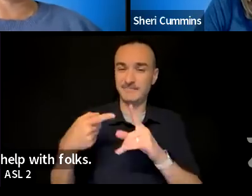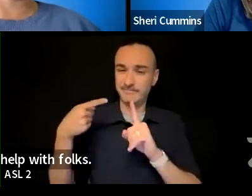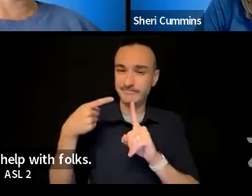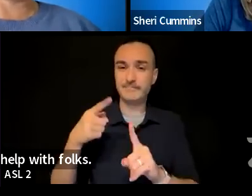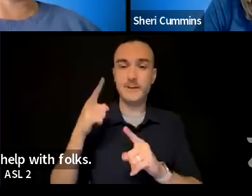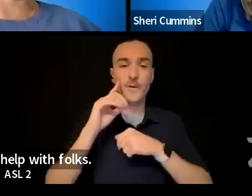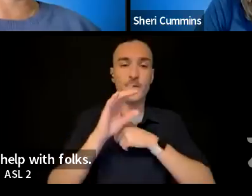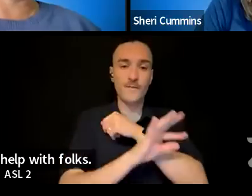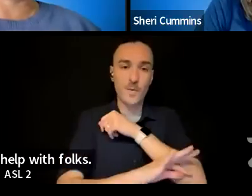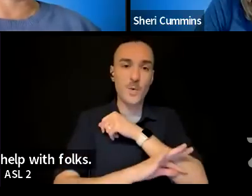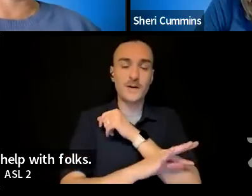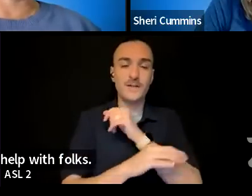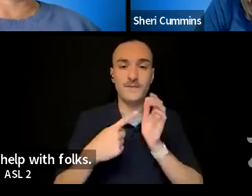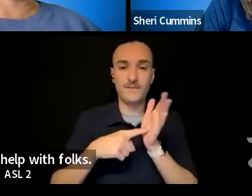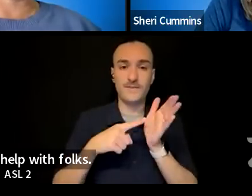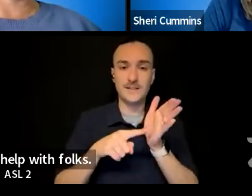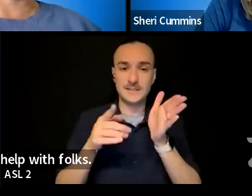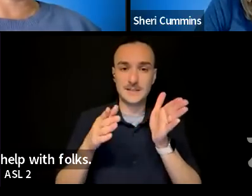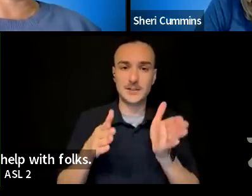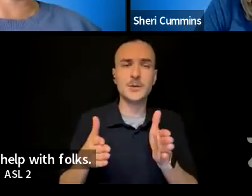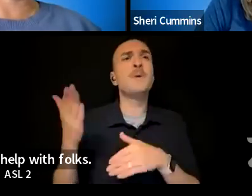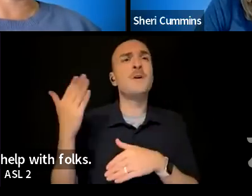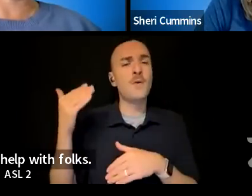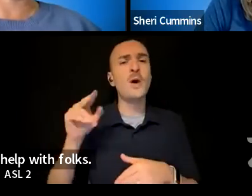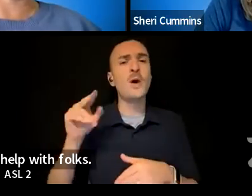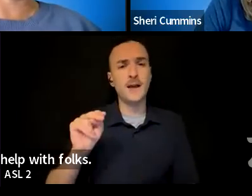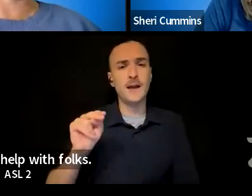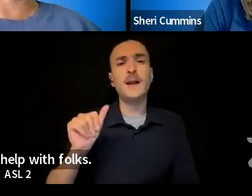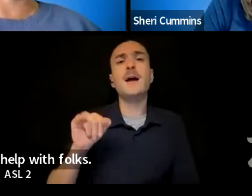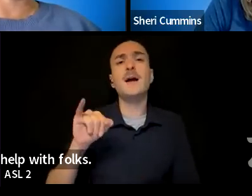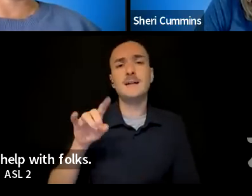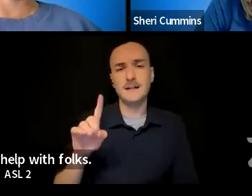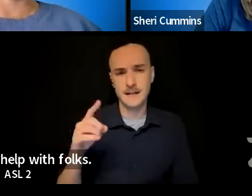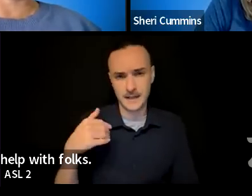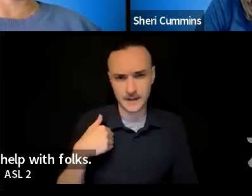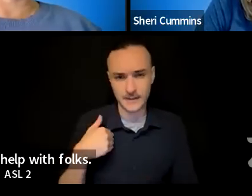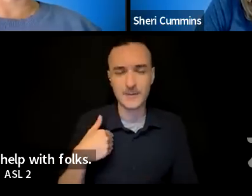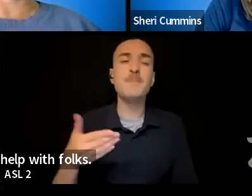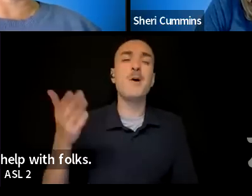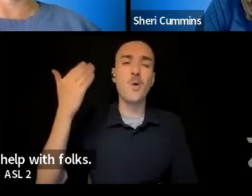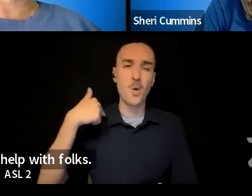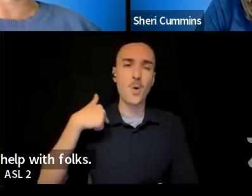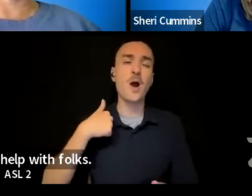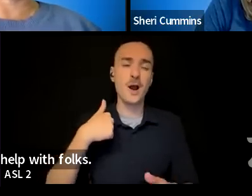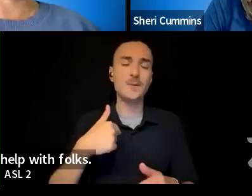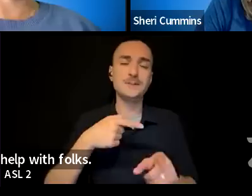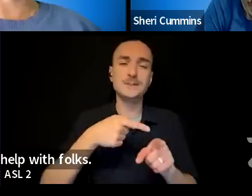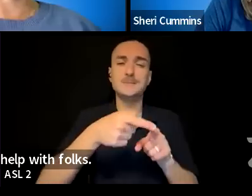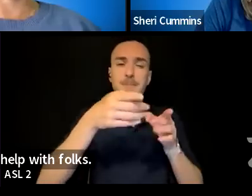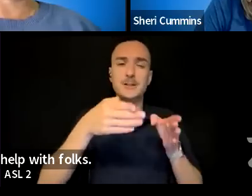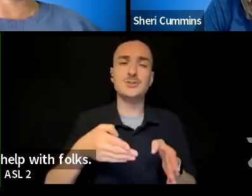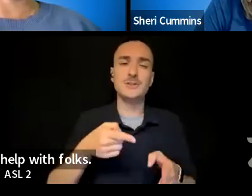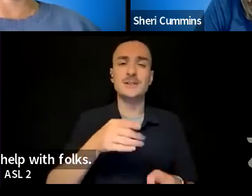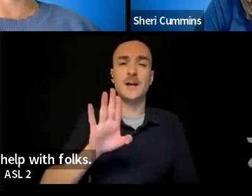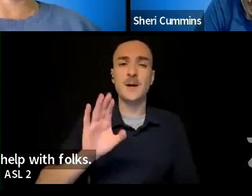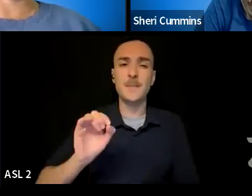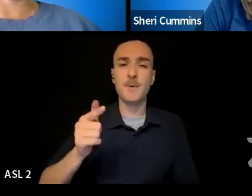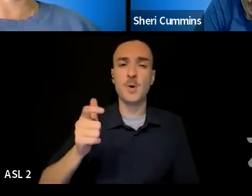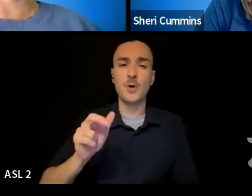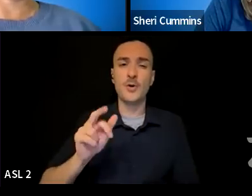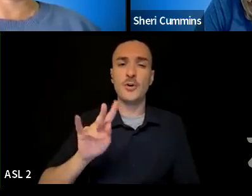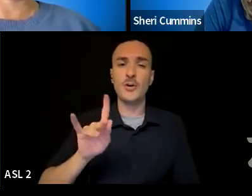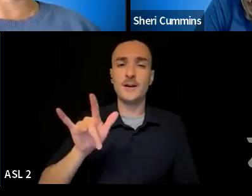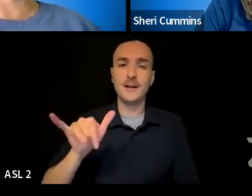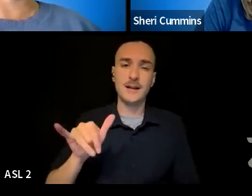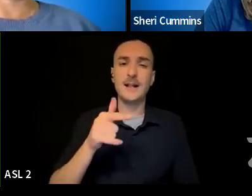has one. I was previously a grants management specialist at Fogarty, so they also have a foreign funding newsletter specifically